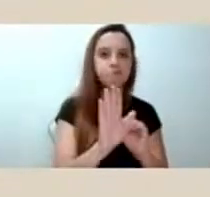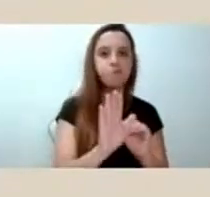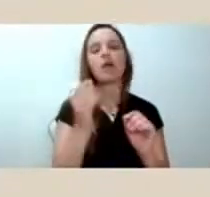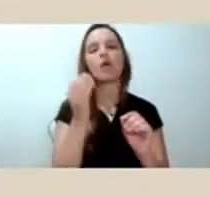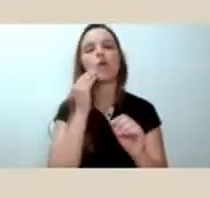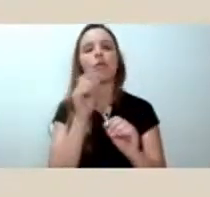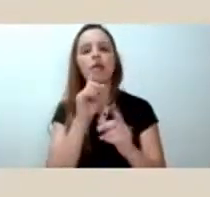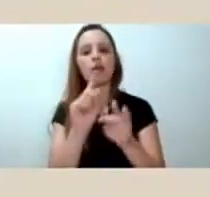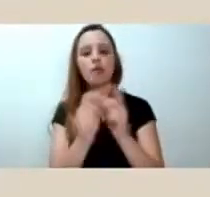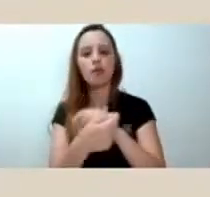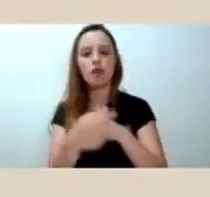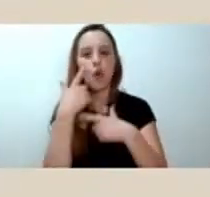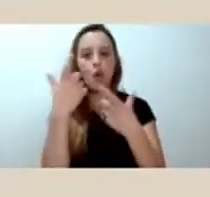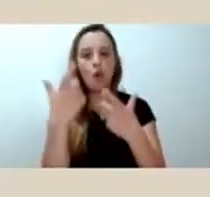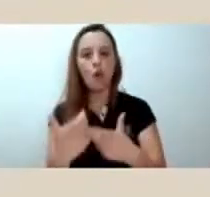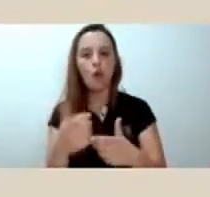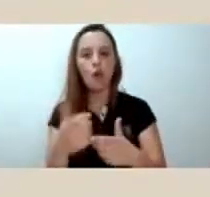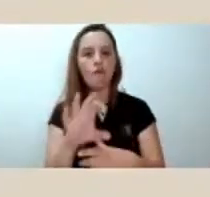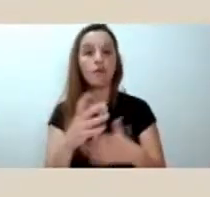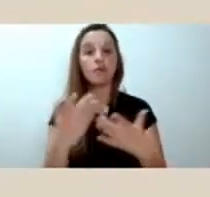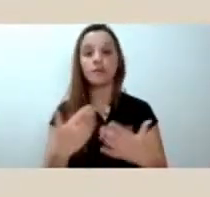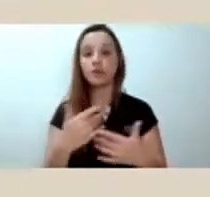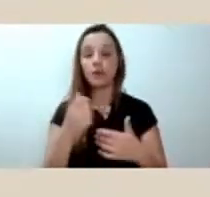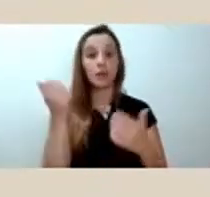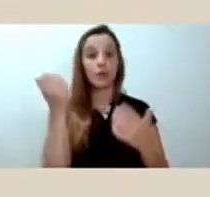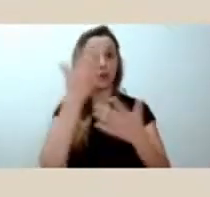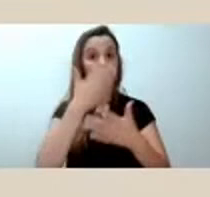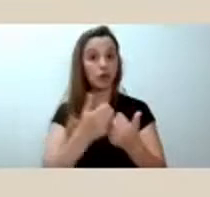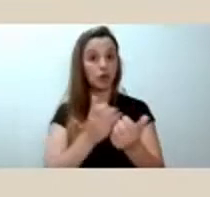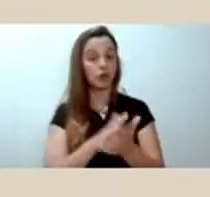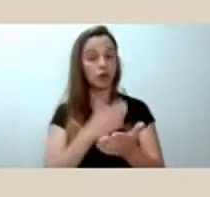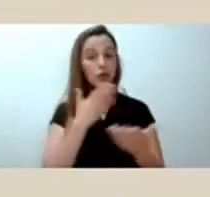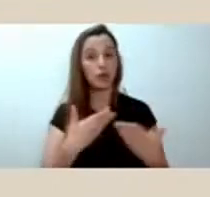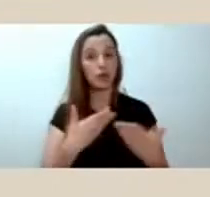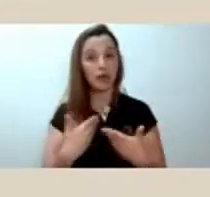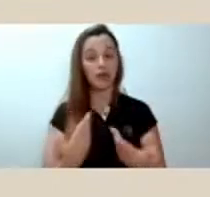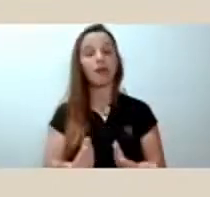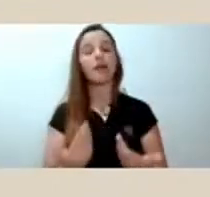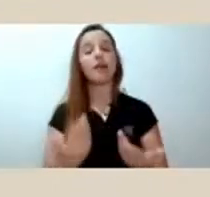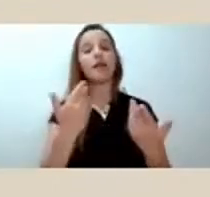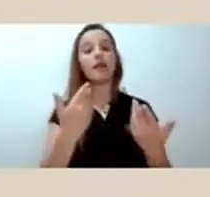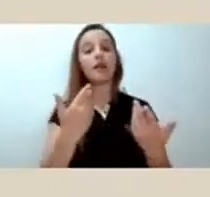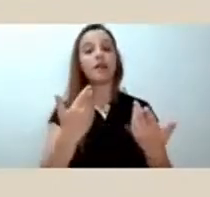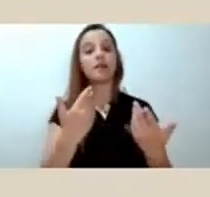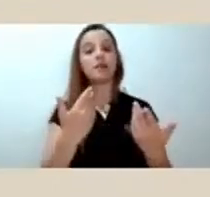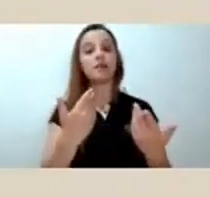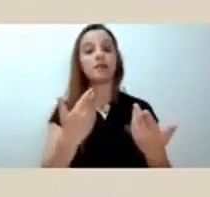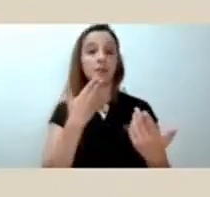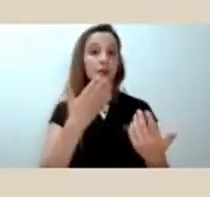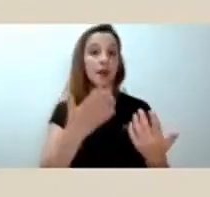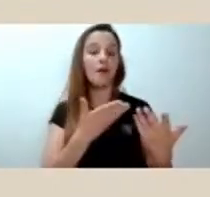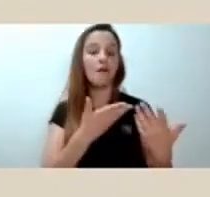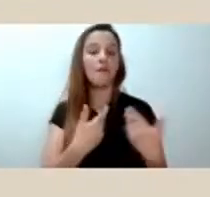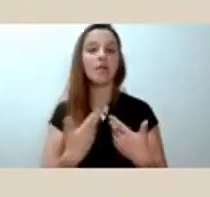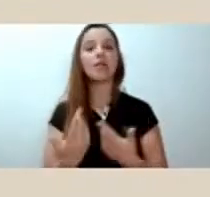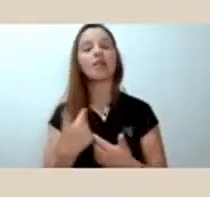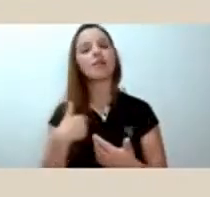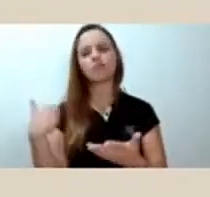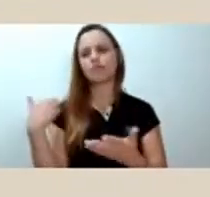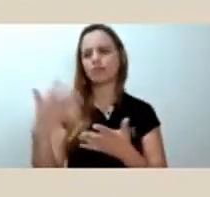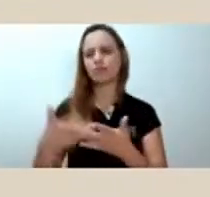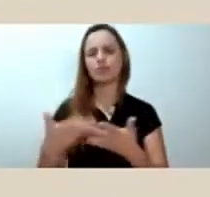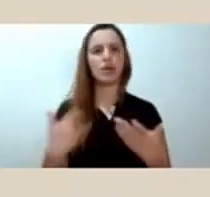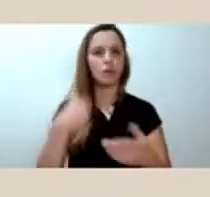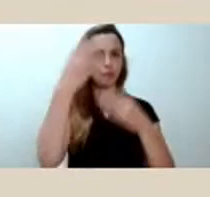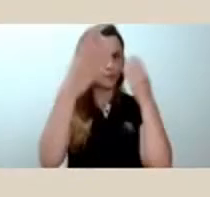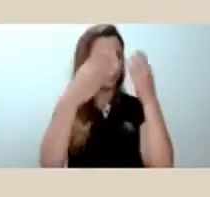Hello, good evening, everyone. Thank you so much for inviting me and for everything until now. I've been learning a lot. I